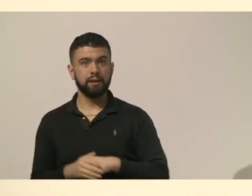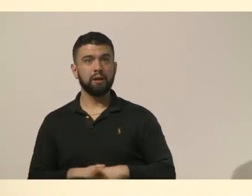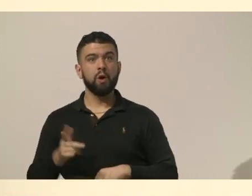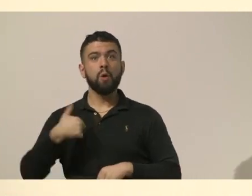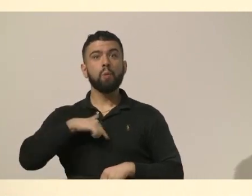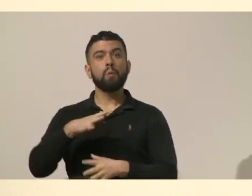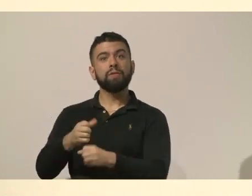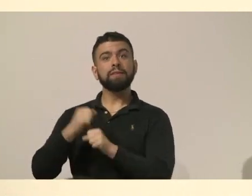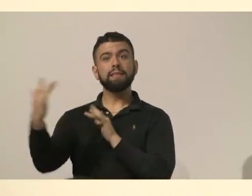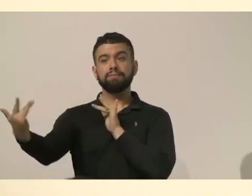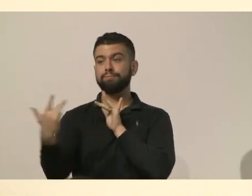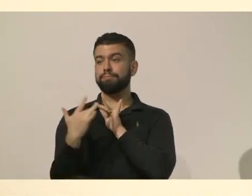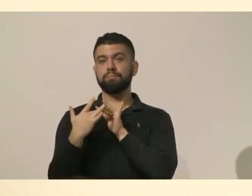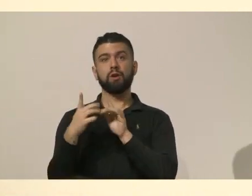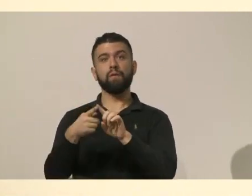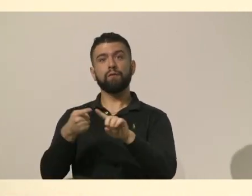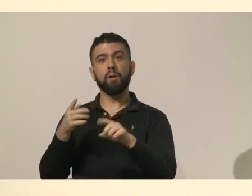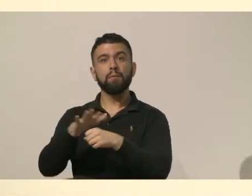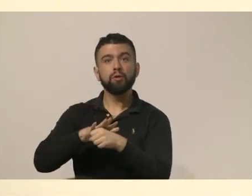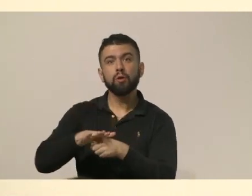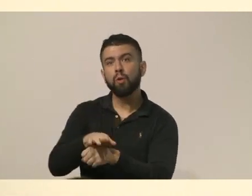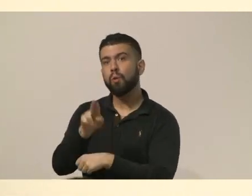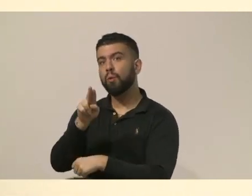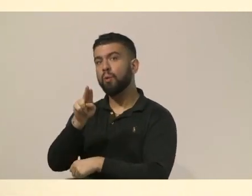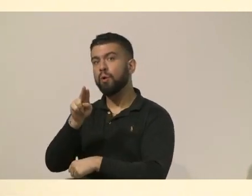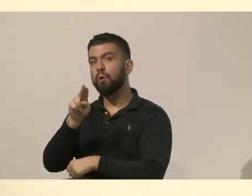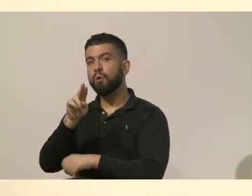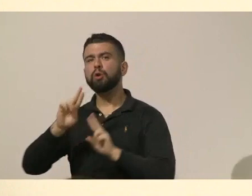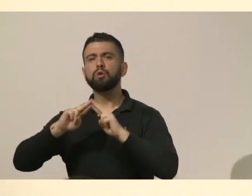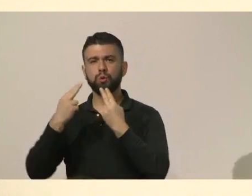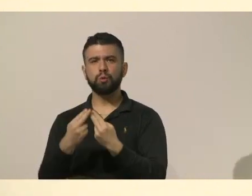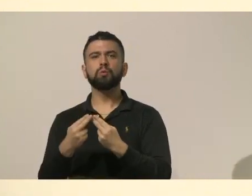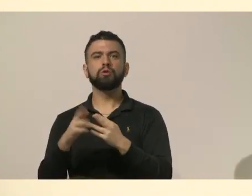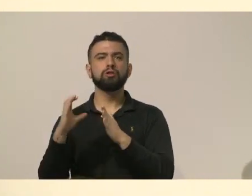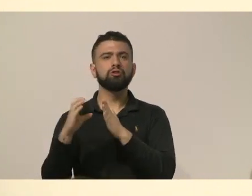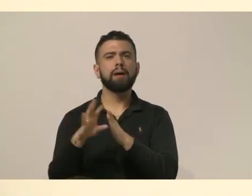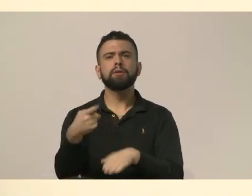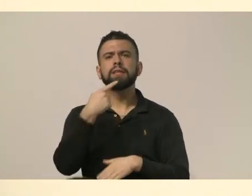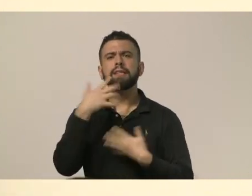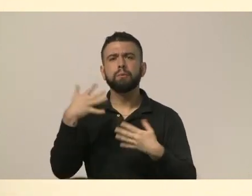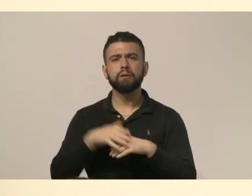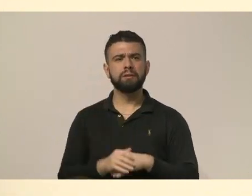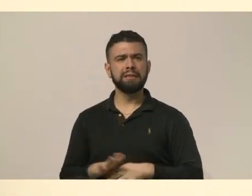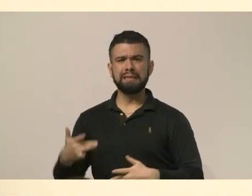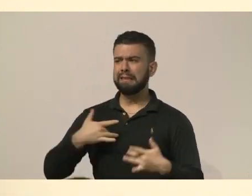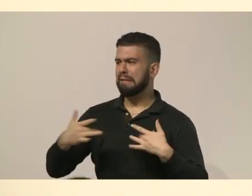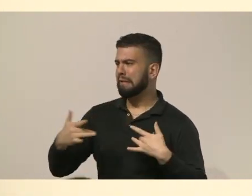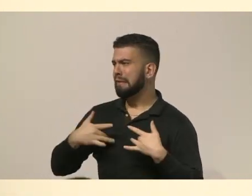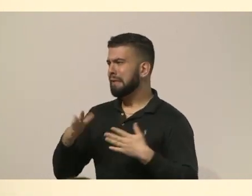our local union chapter as well that they also had concerns that students were unable to kind of progress because